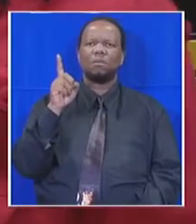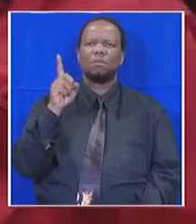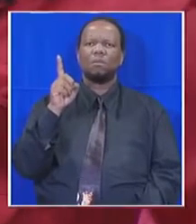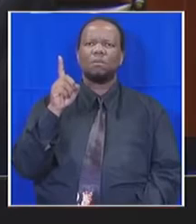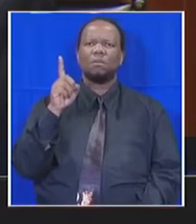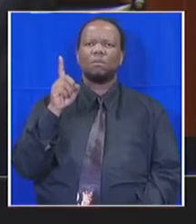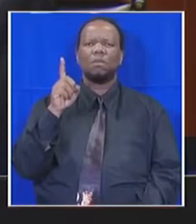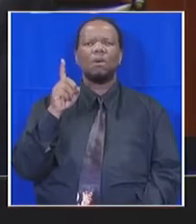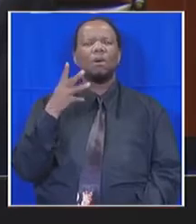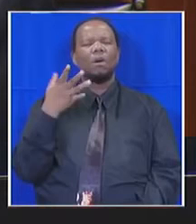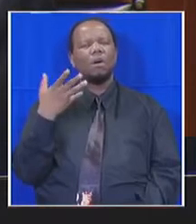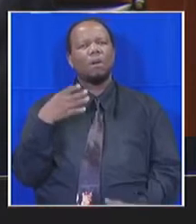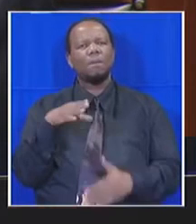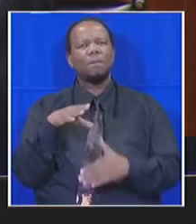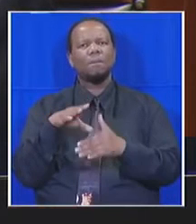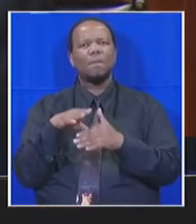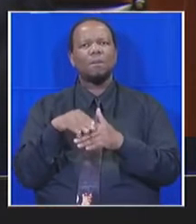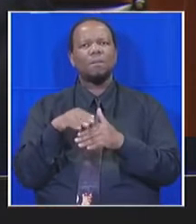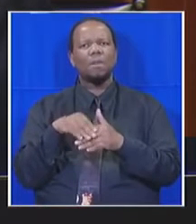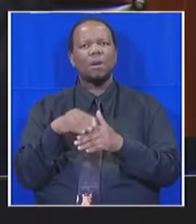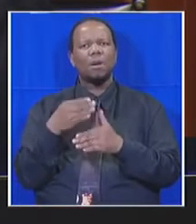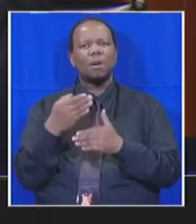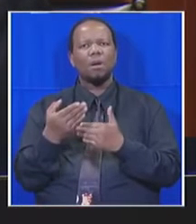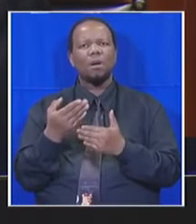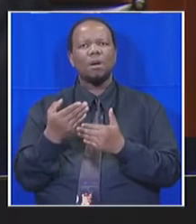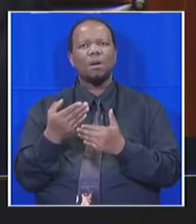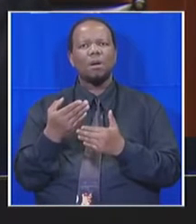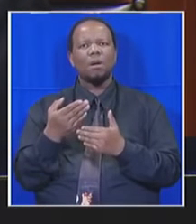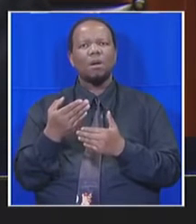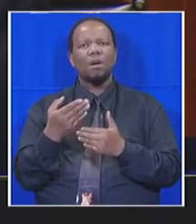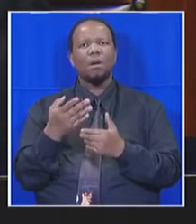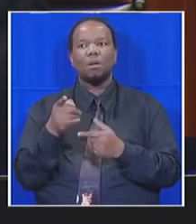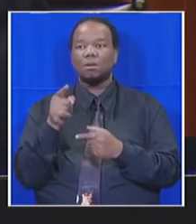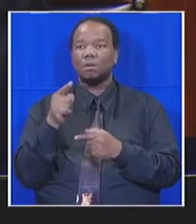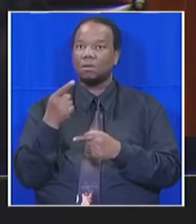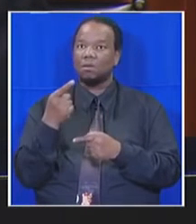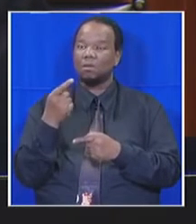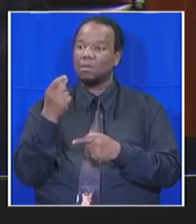Honorable. Can you Madam. please address what Honorable Shivhambu has just said now?